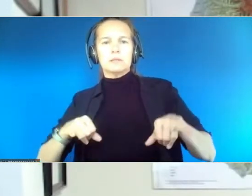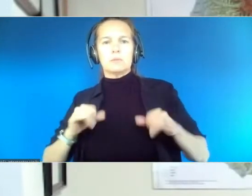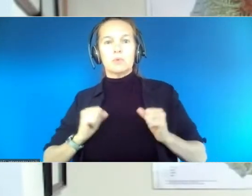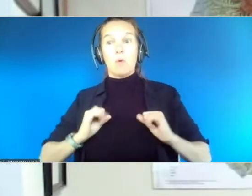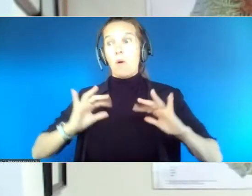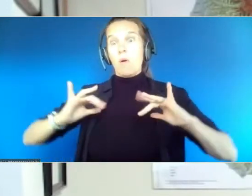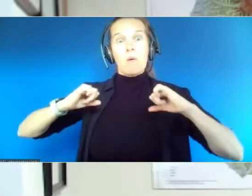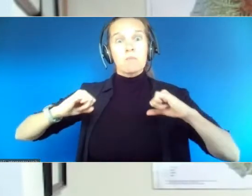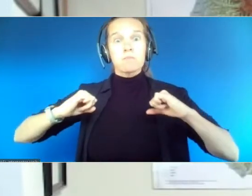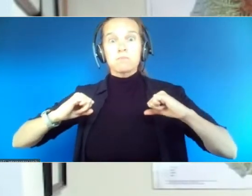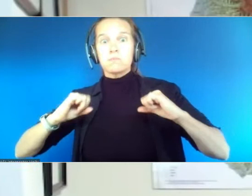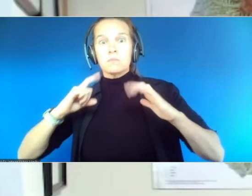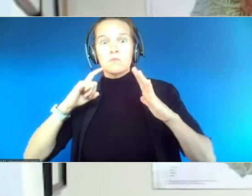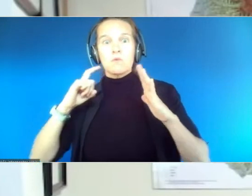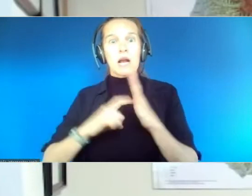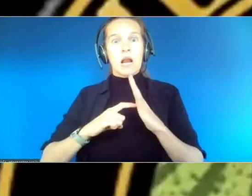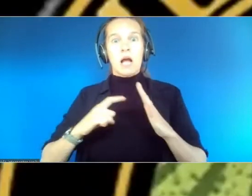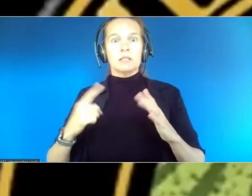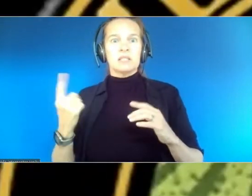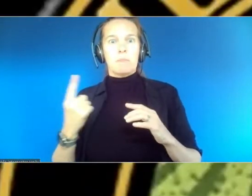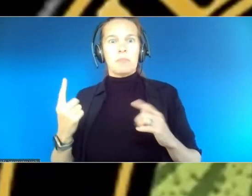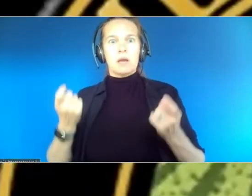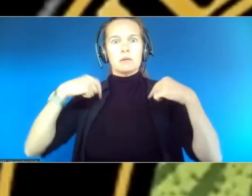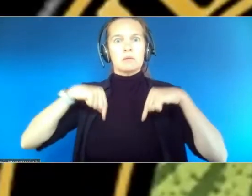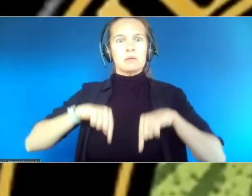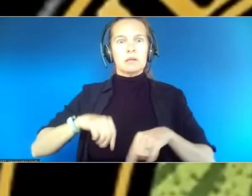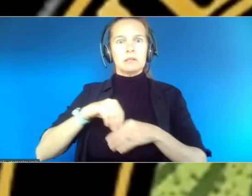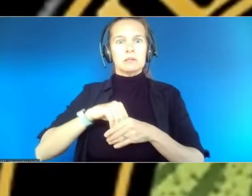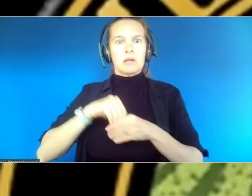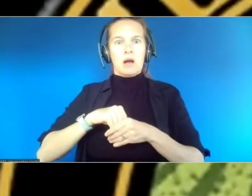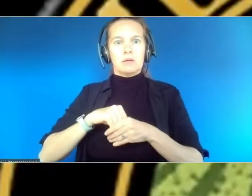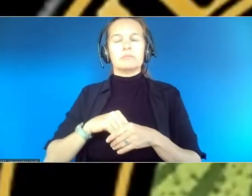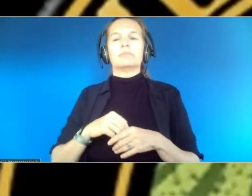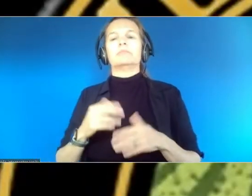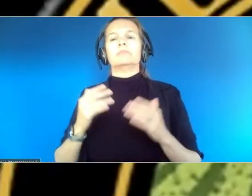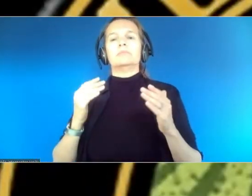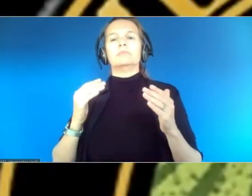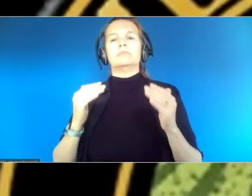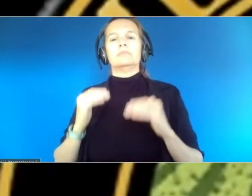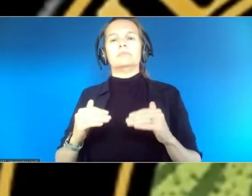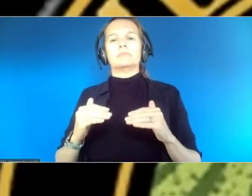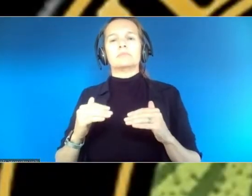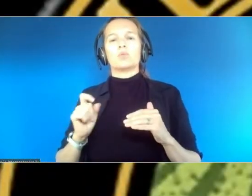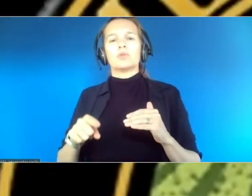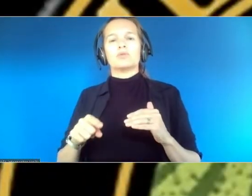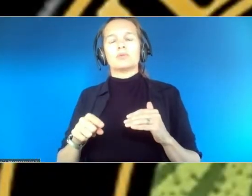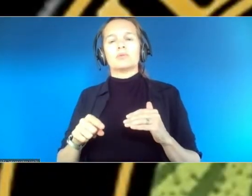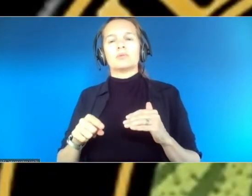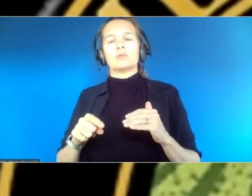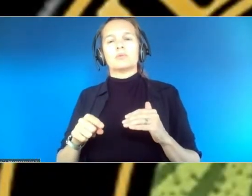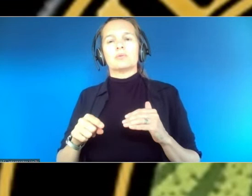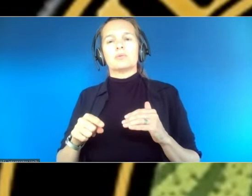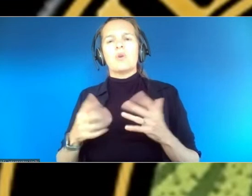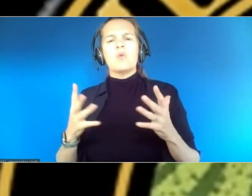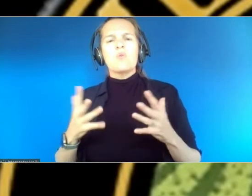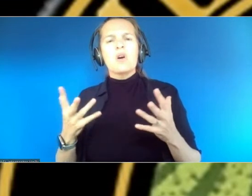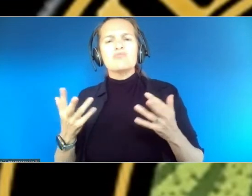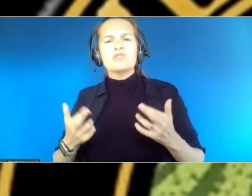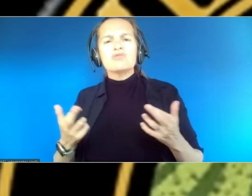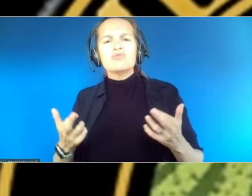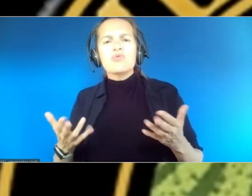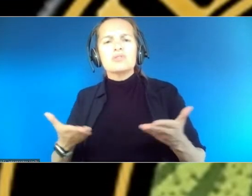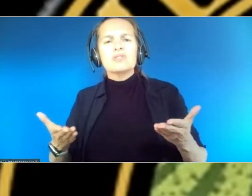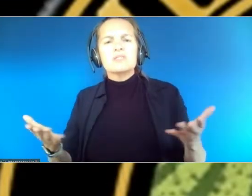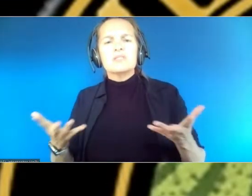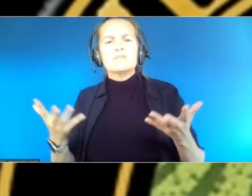adequate. Thank you, Dr. Coren. And the next one is going to be also, what resources are available for those with extreme anxiety about